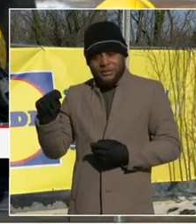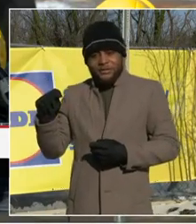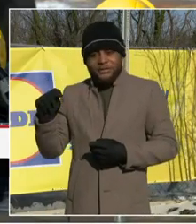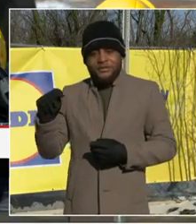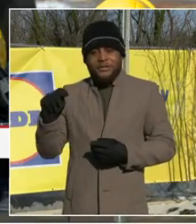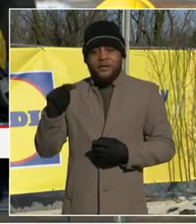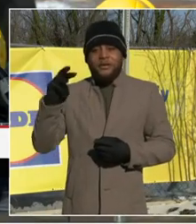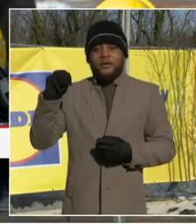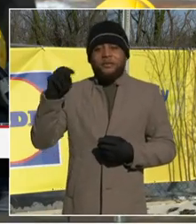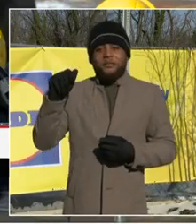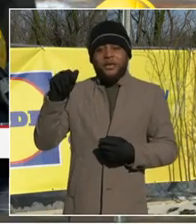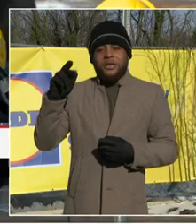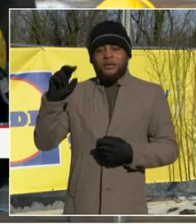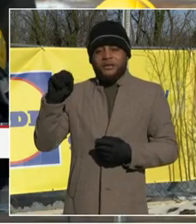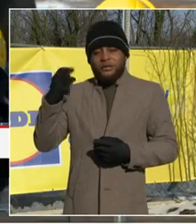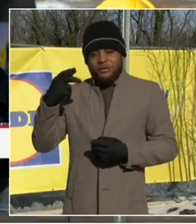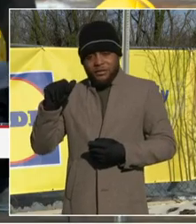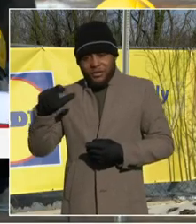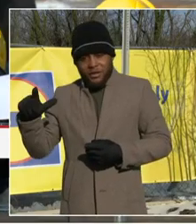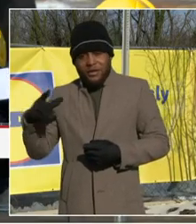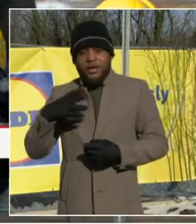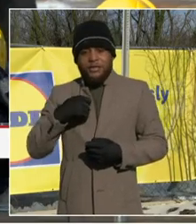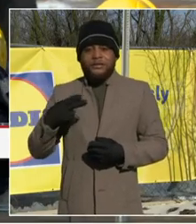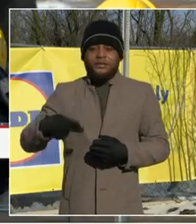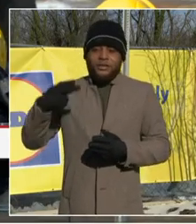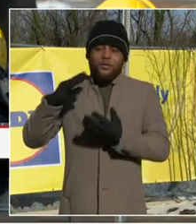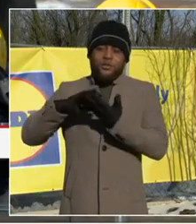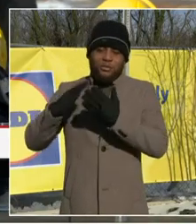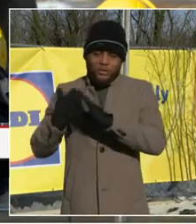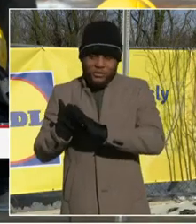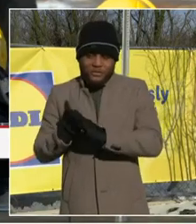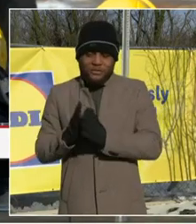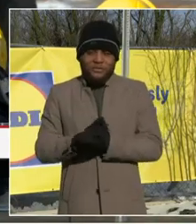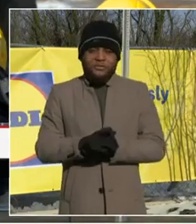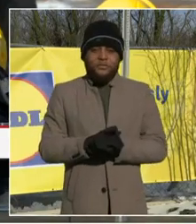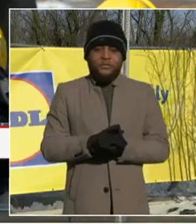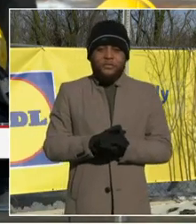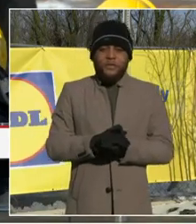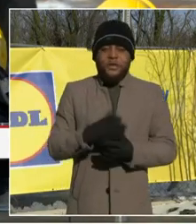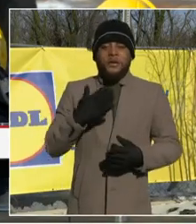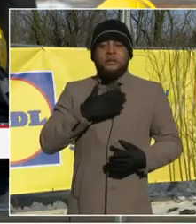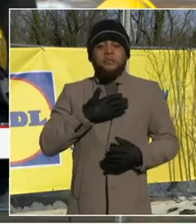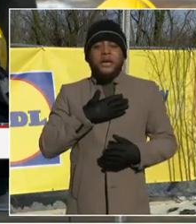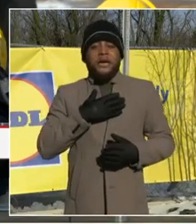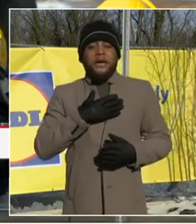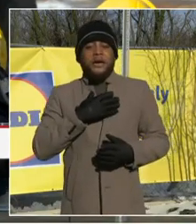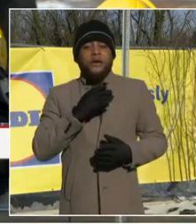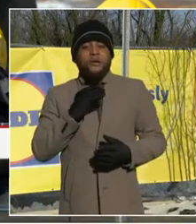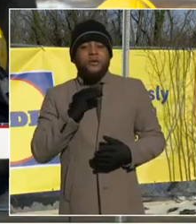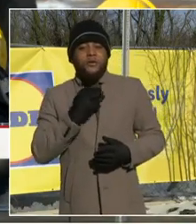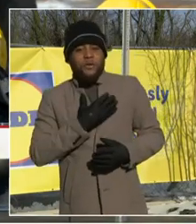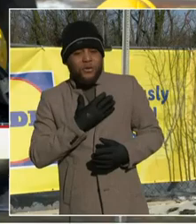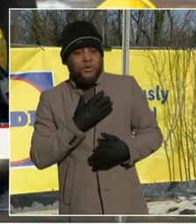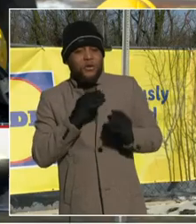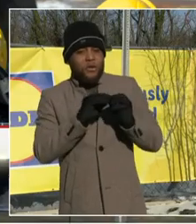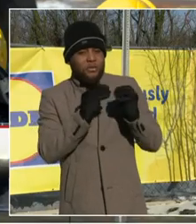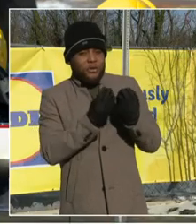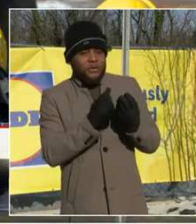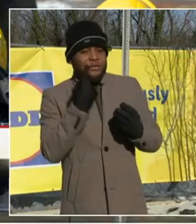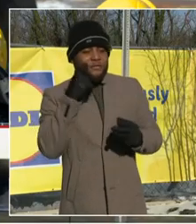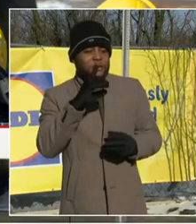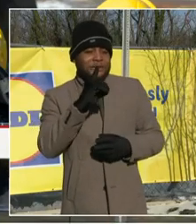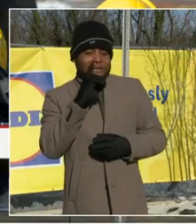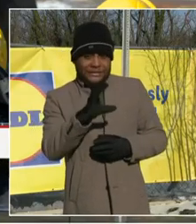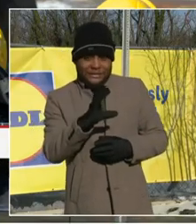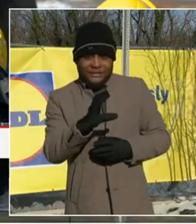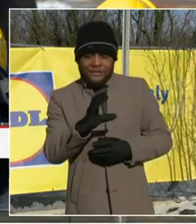Community Development Organization, and my organization, Washingtonian Foundation, for never